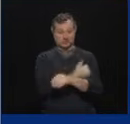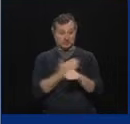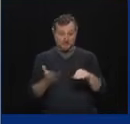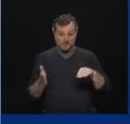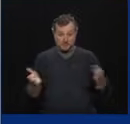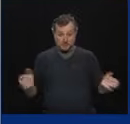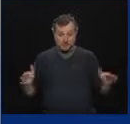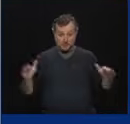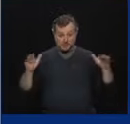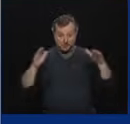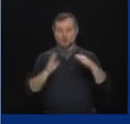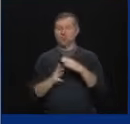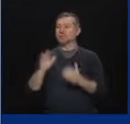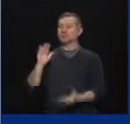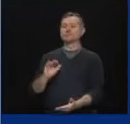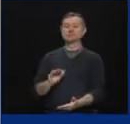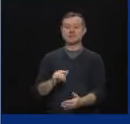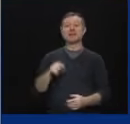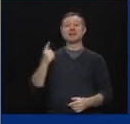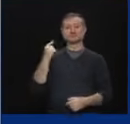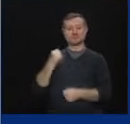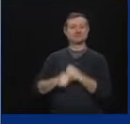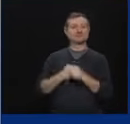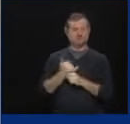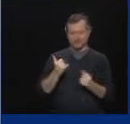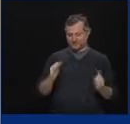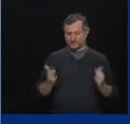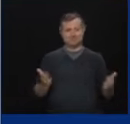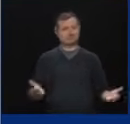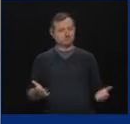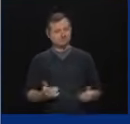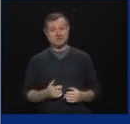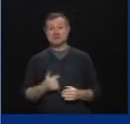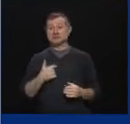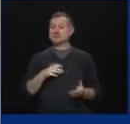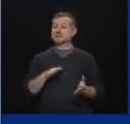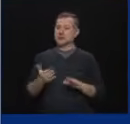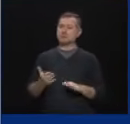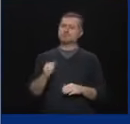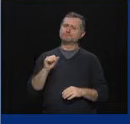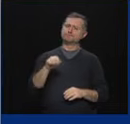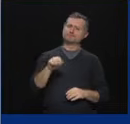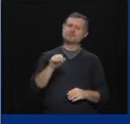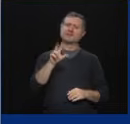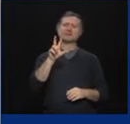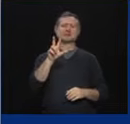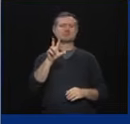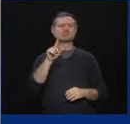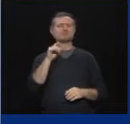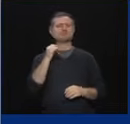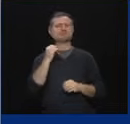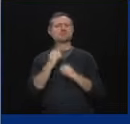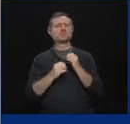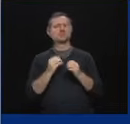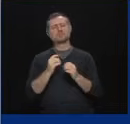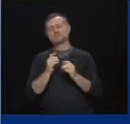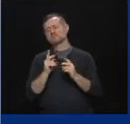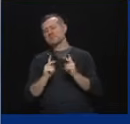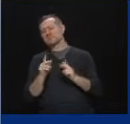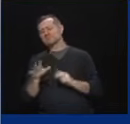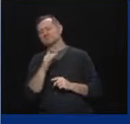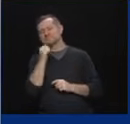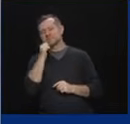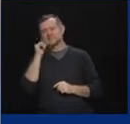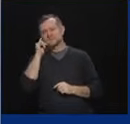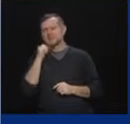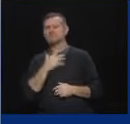last year. The deaths continue to be there. We lost 31 people just yesterday, and that is actually very